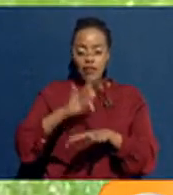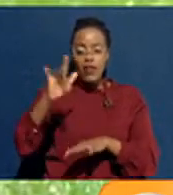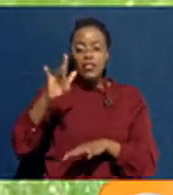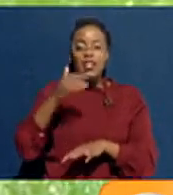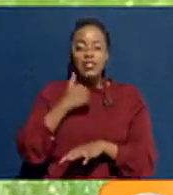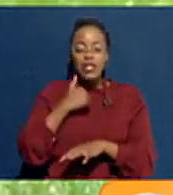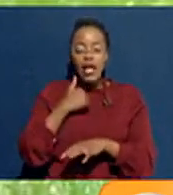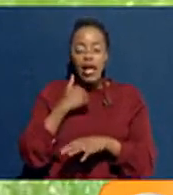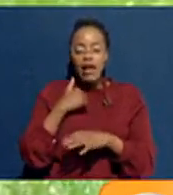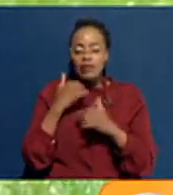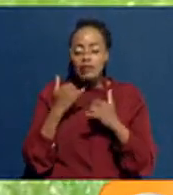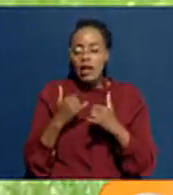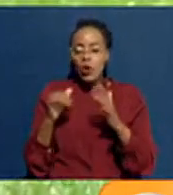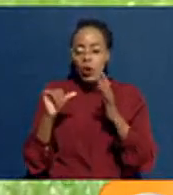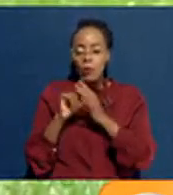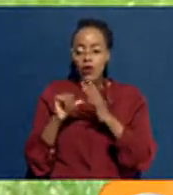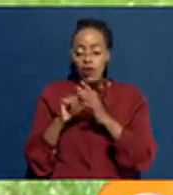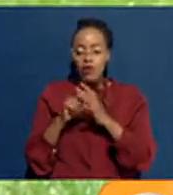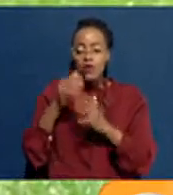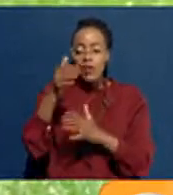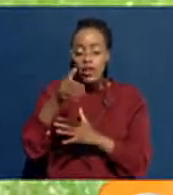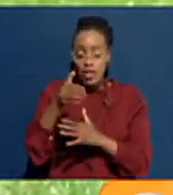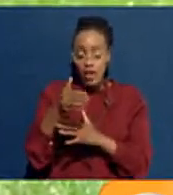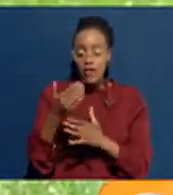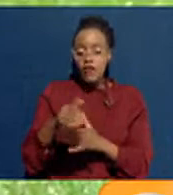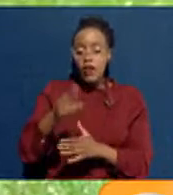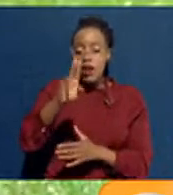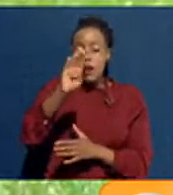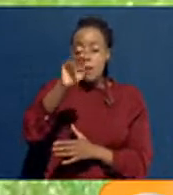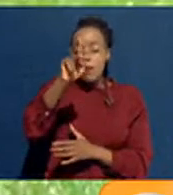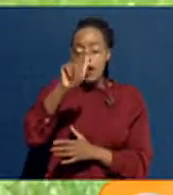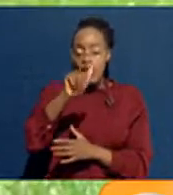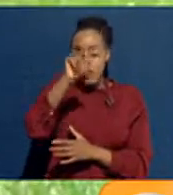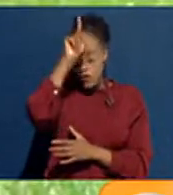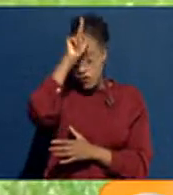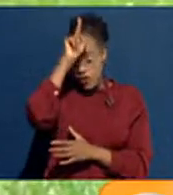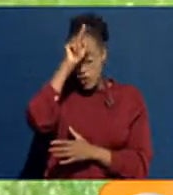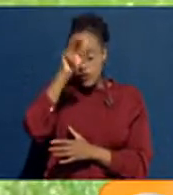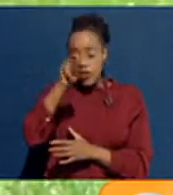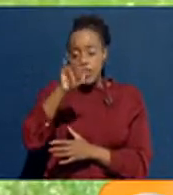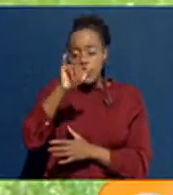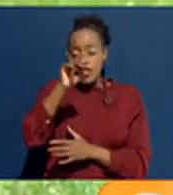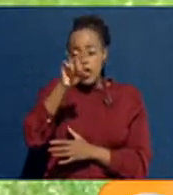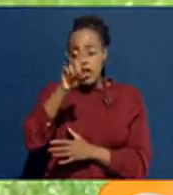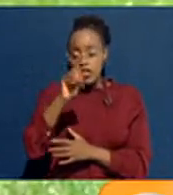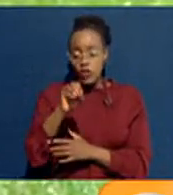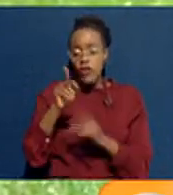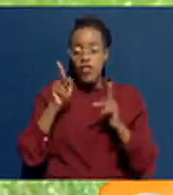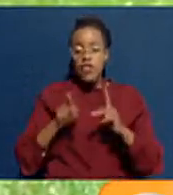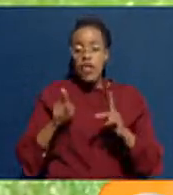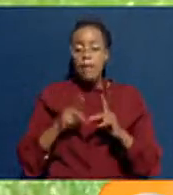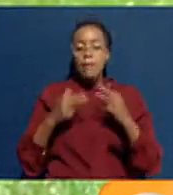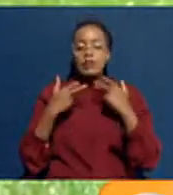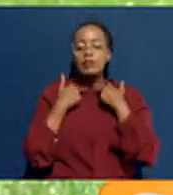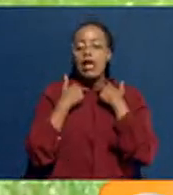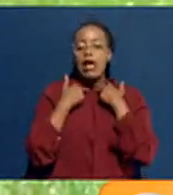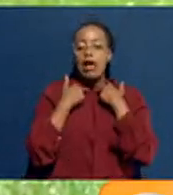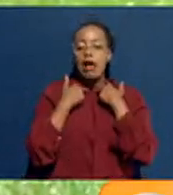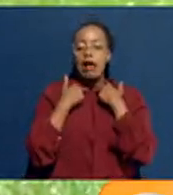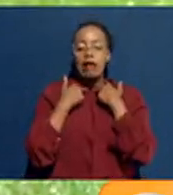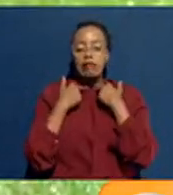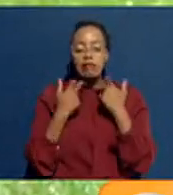hanging by a thread. Here, in Ombaka village in Nyando, Kisumu County, residents are stuck between